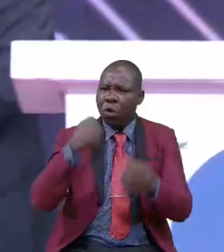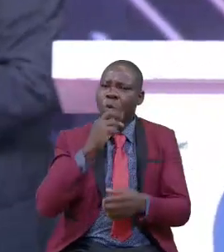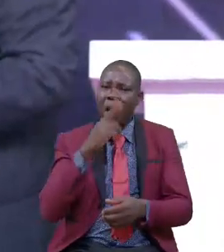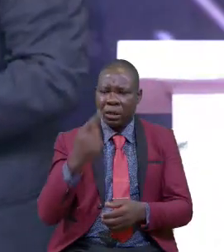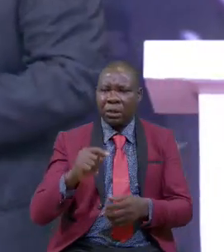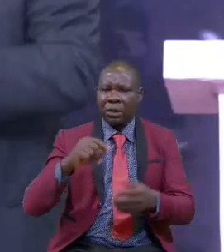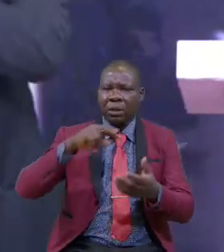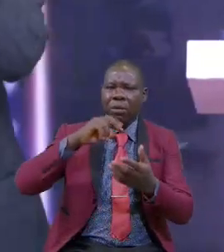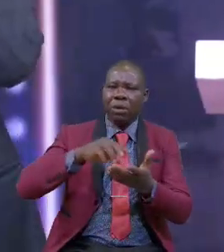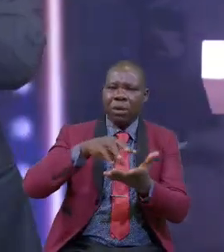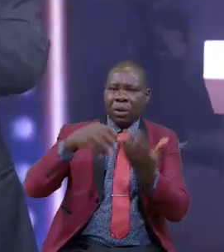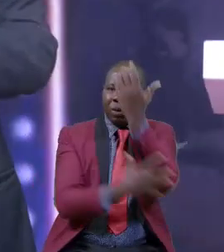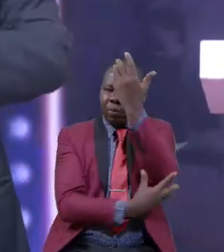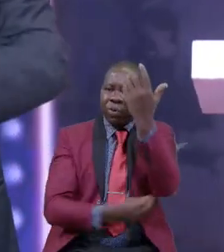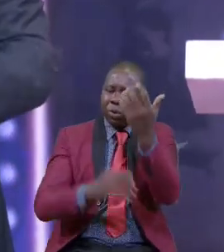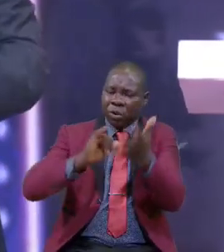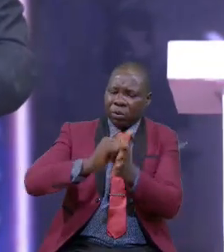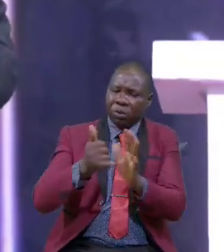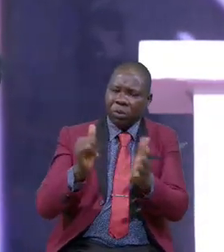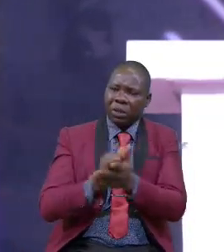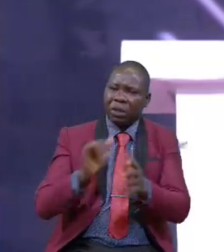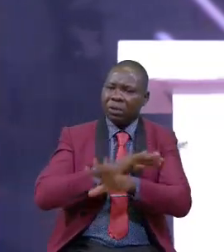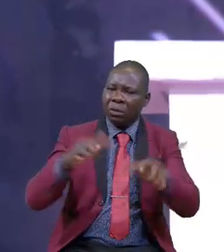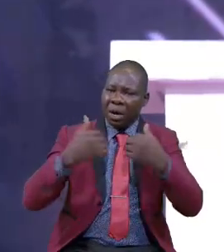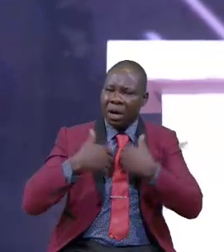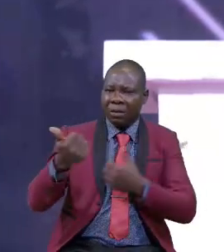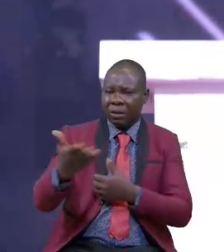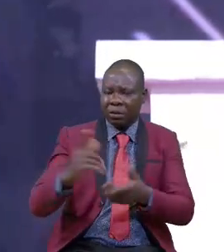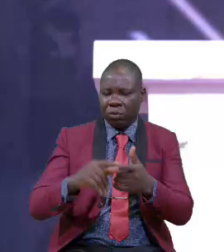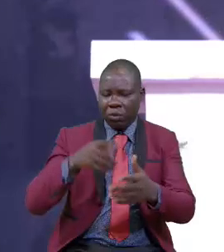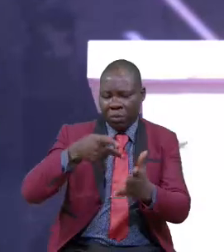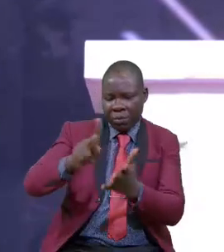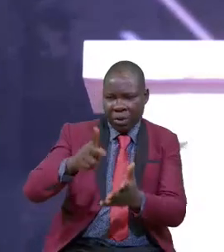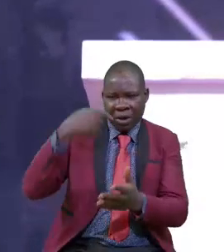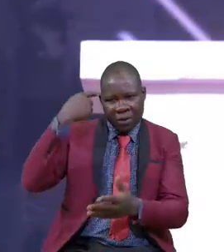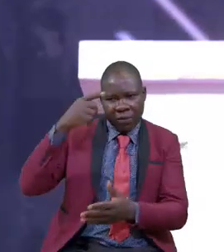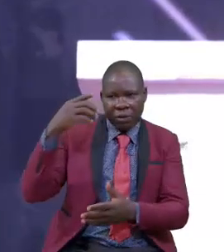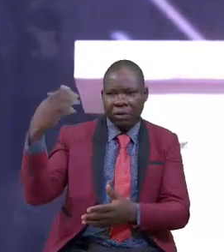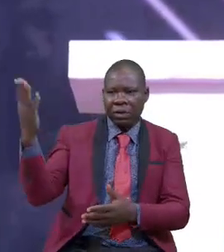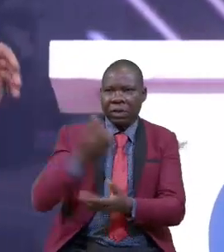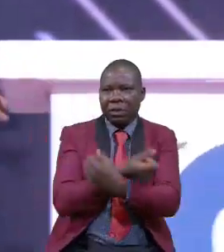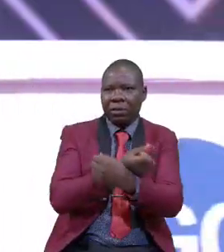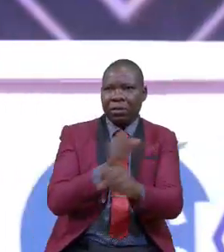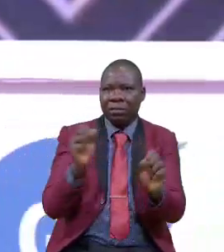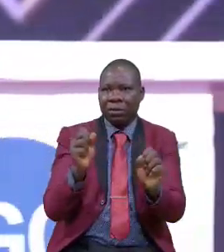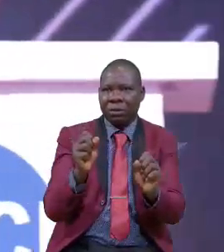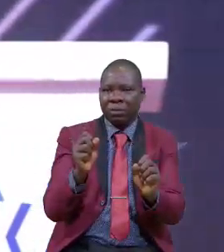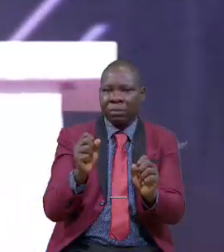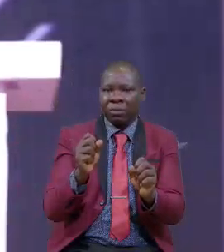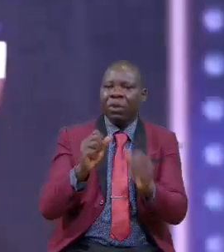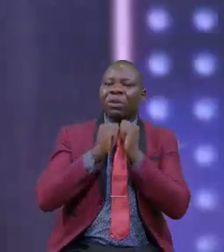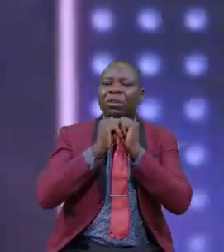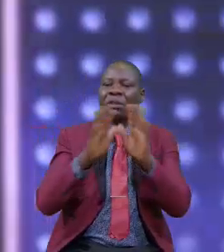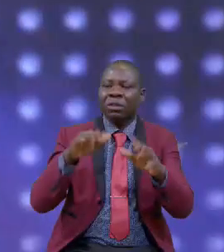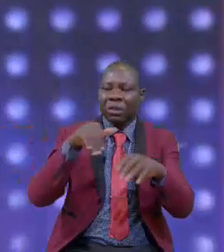their salvation. And they realize that nothing in my hands I bring, I come only on the merit of